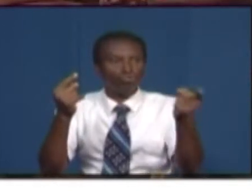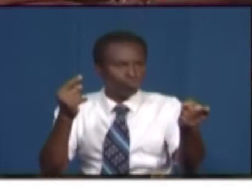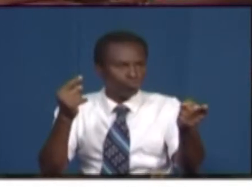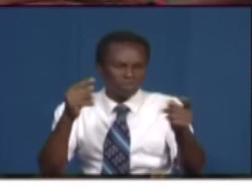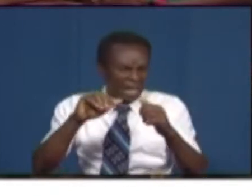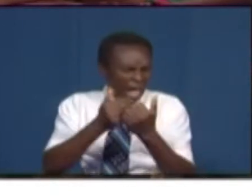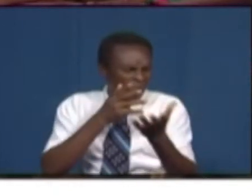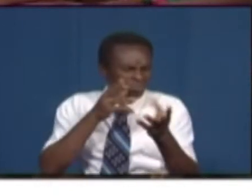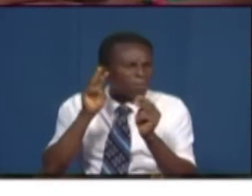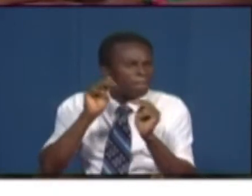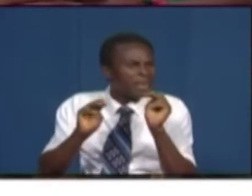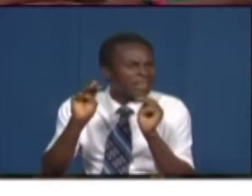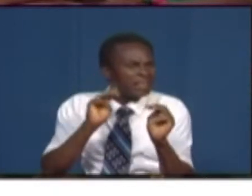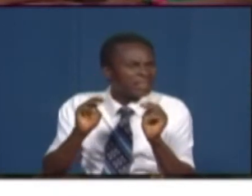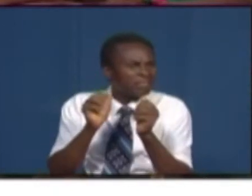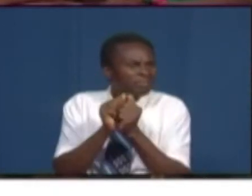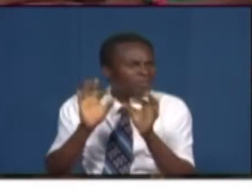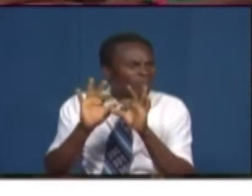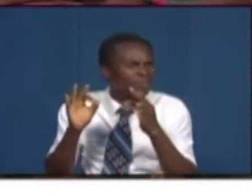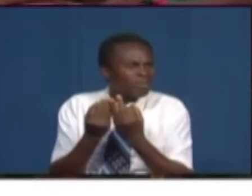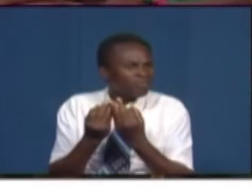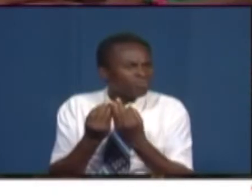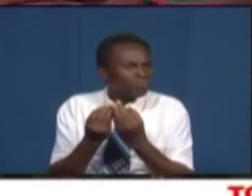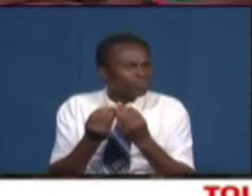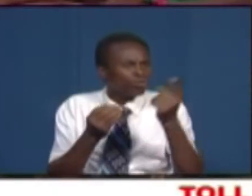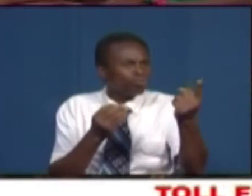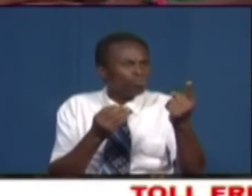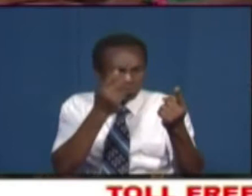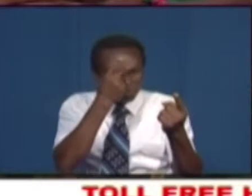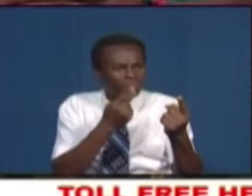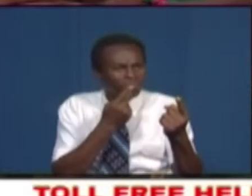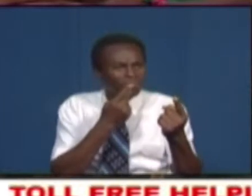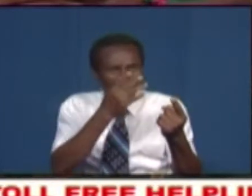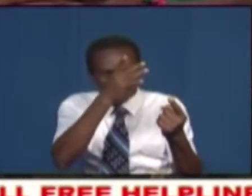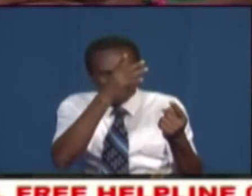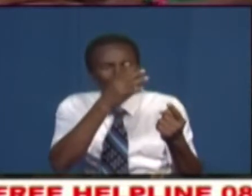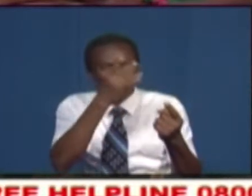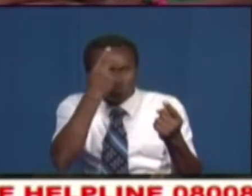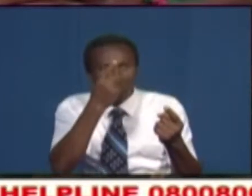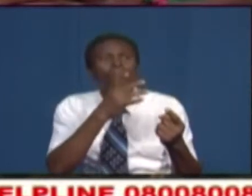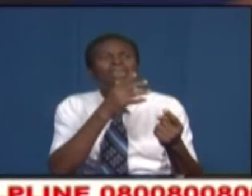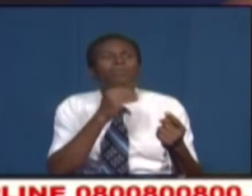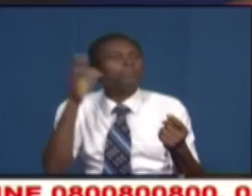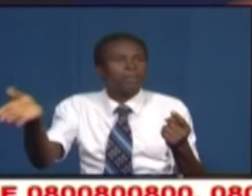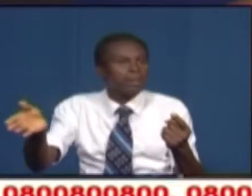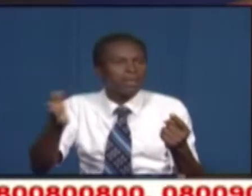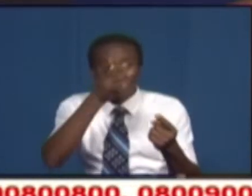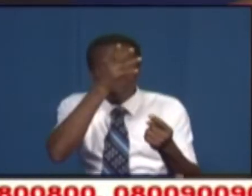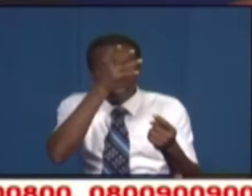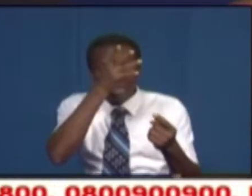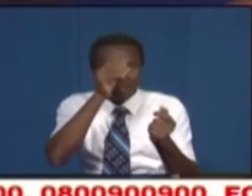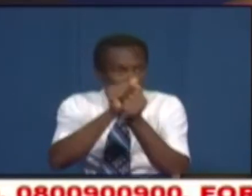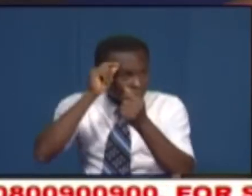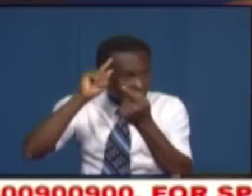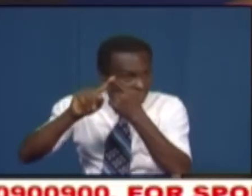that? Imagine yourself in a situation where you don't have a mother figure. It's unfortunate that nowadays